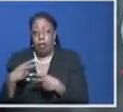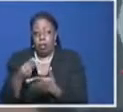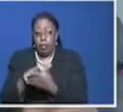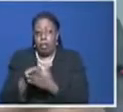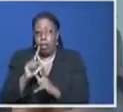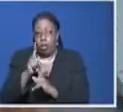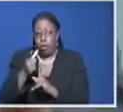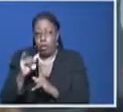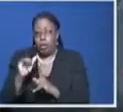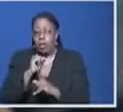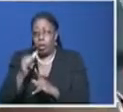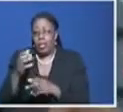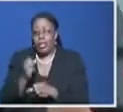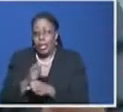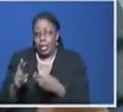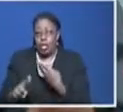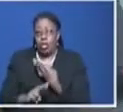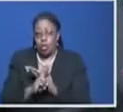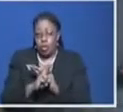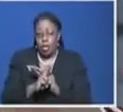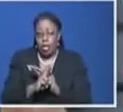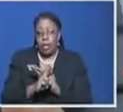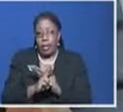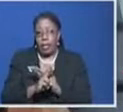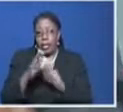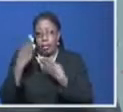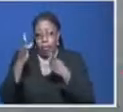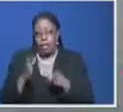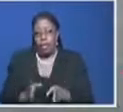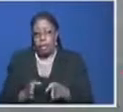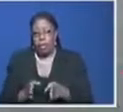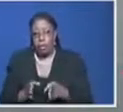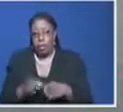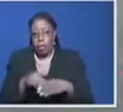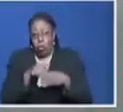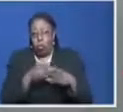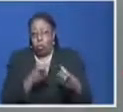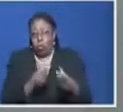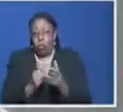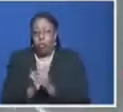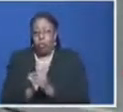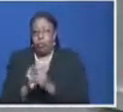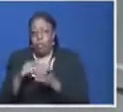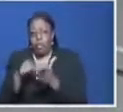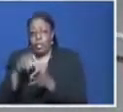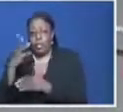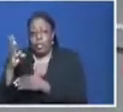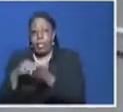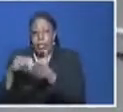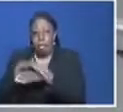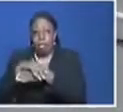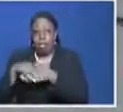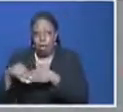but they don't take the risk on entrepreneurial spirit or the Bahamian drive. The $60 million improvement project includes